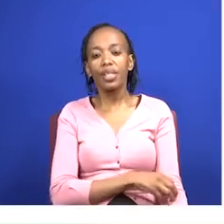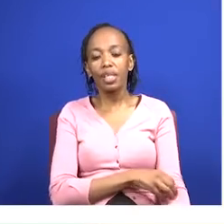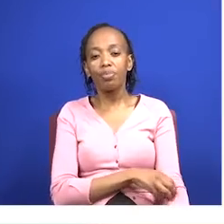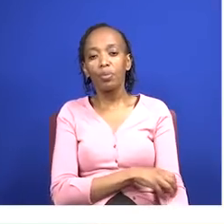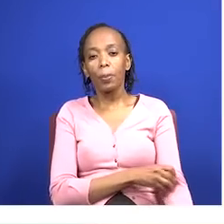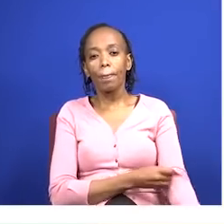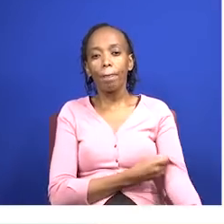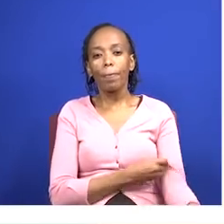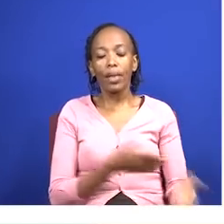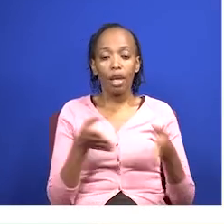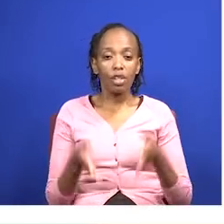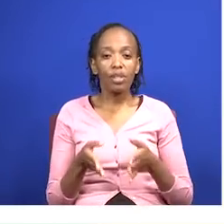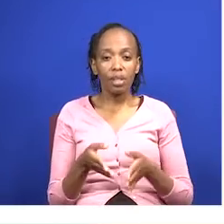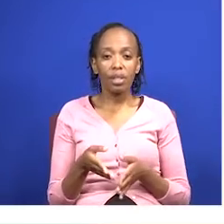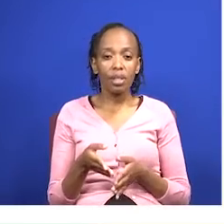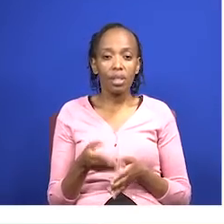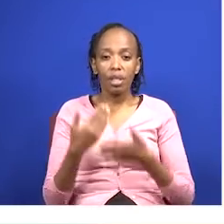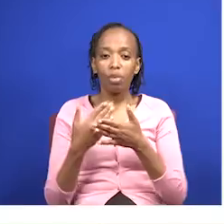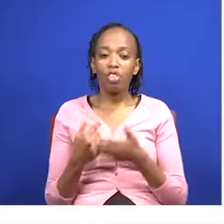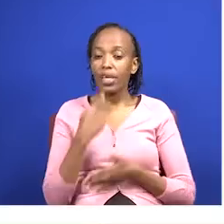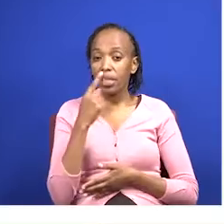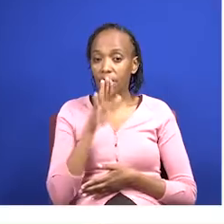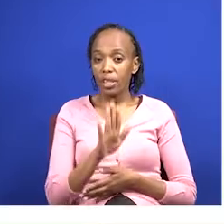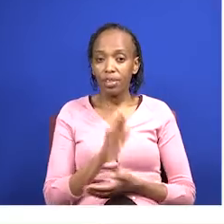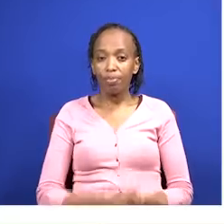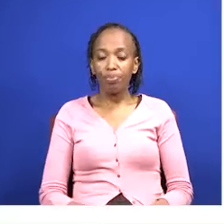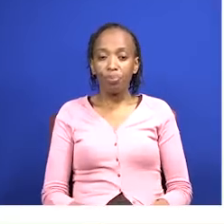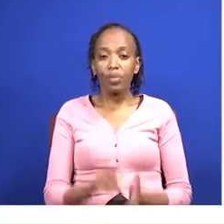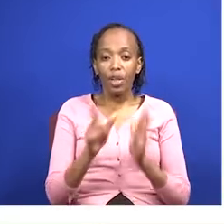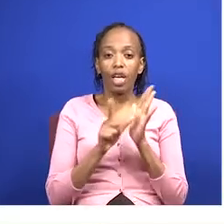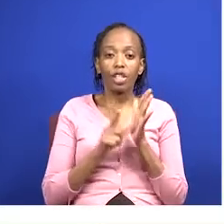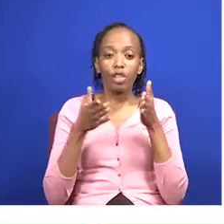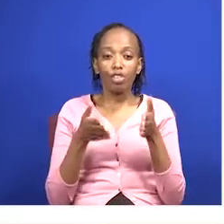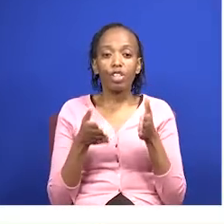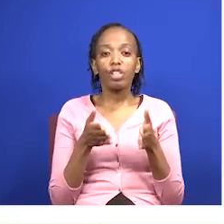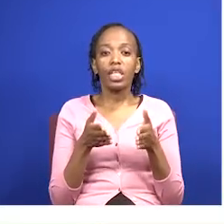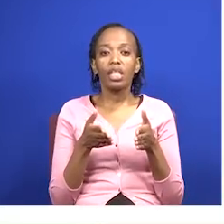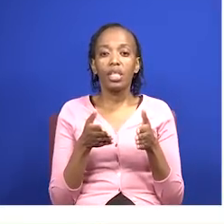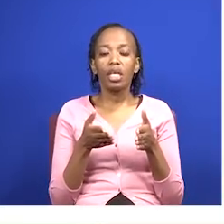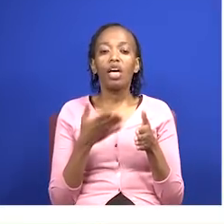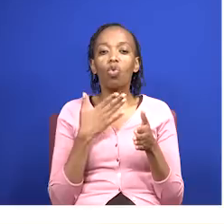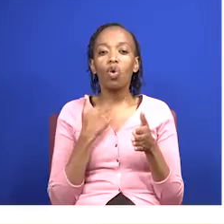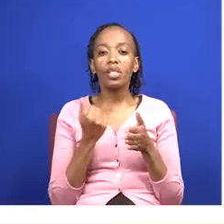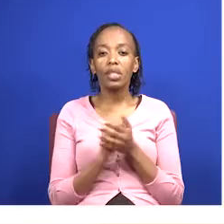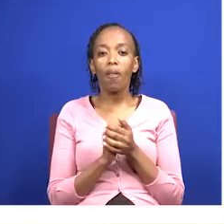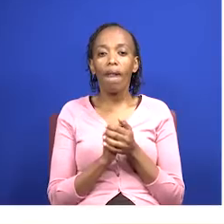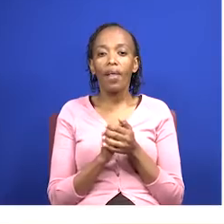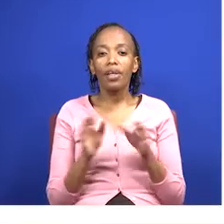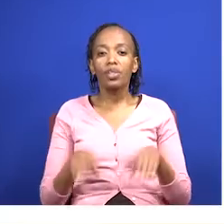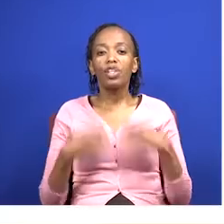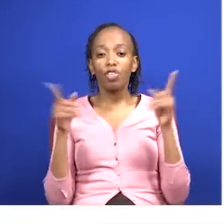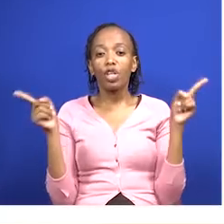things. And today, before I tell you the lesson for the day, I